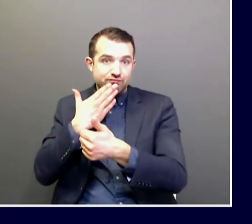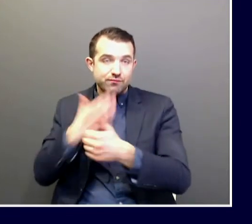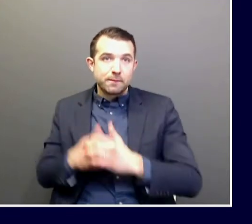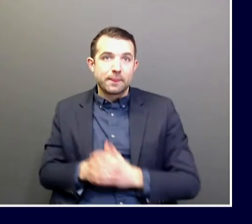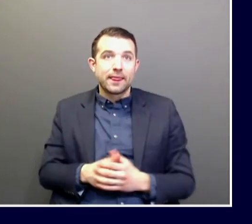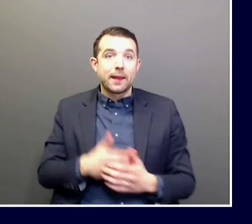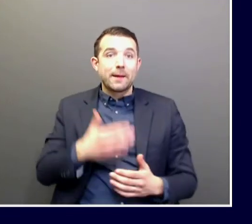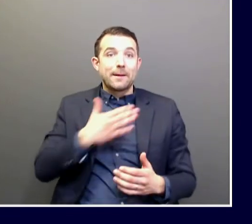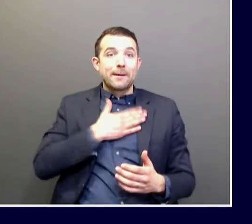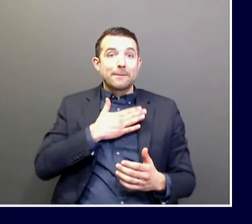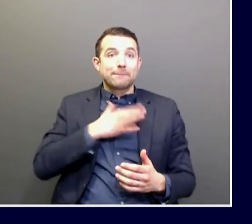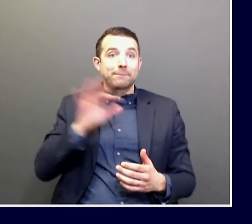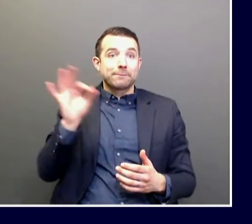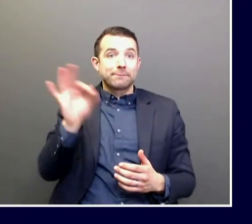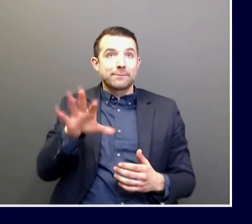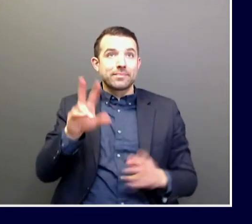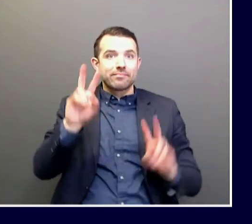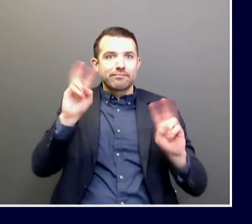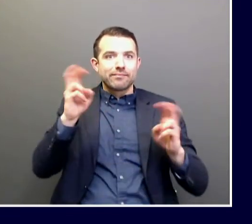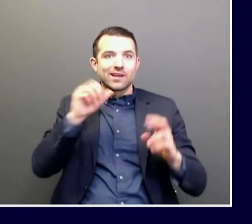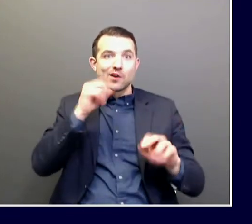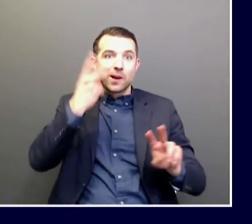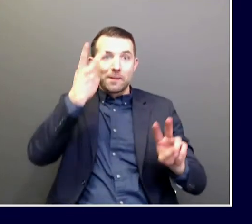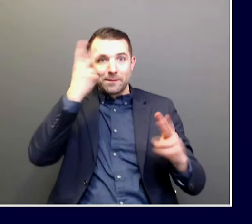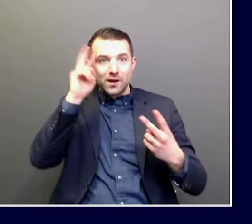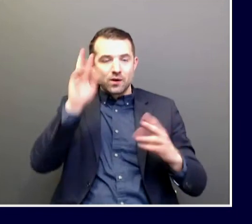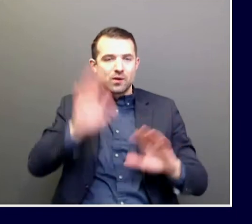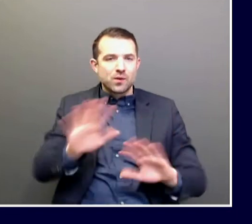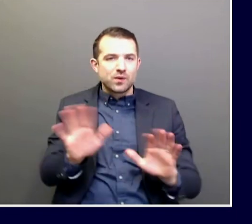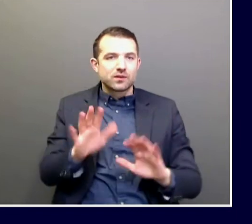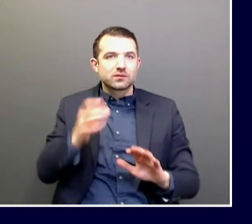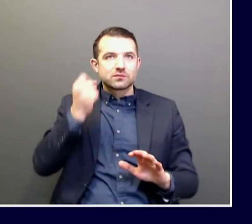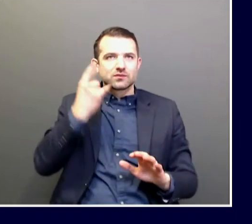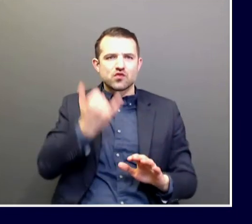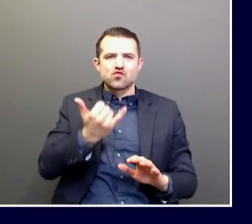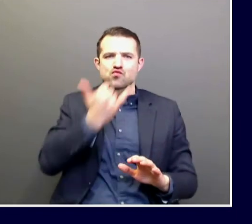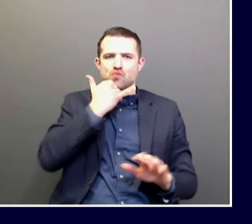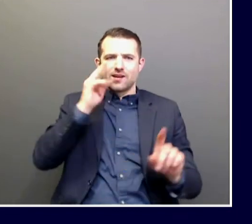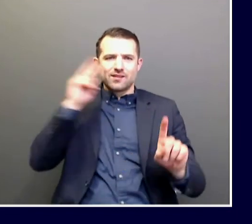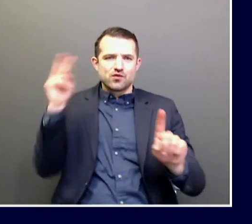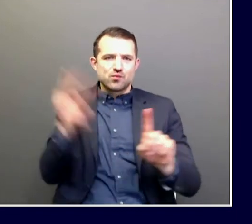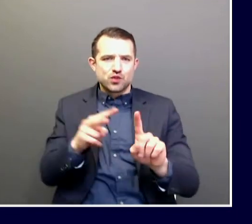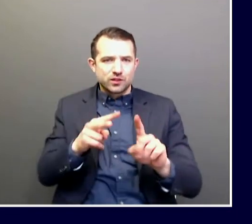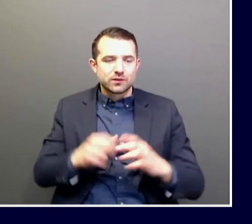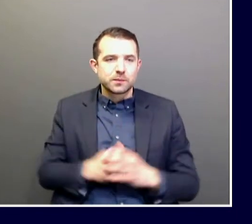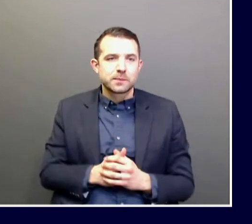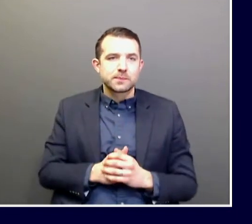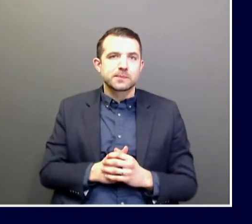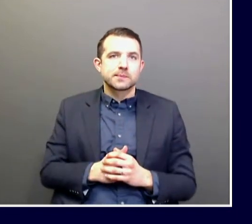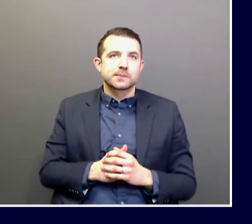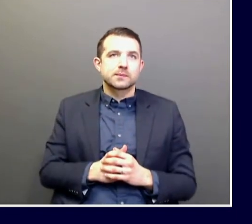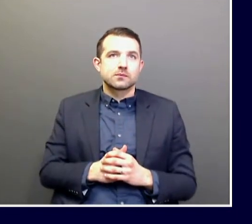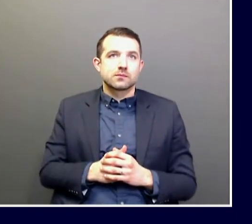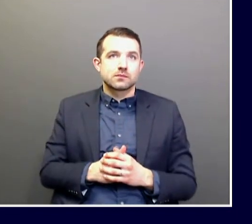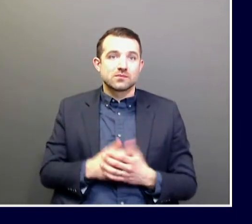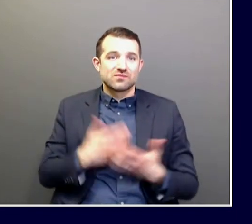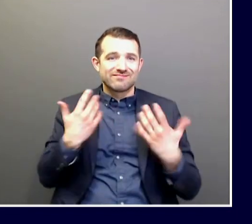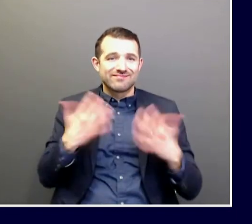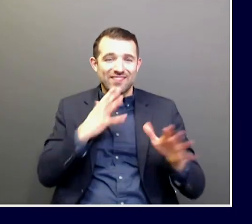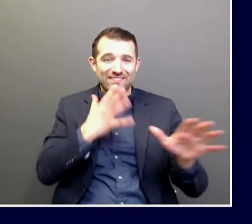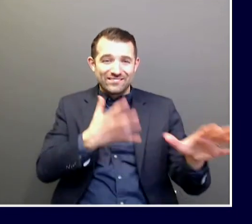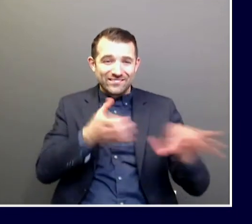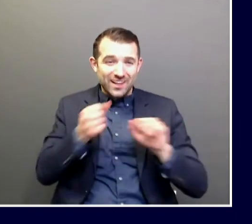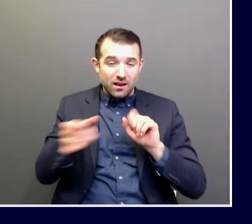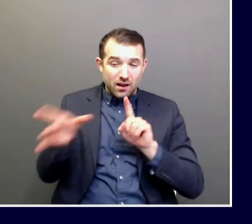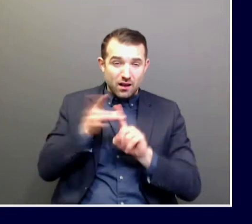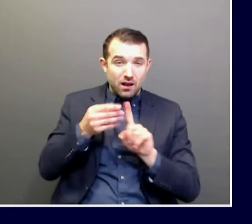but just a misperception because of how quickly moving and how tough this stuff is. What I was going to point to, and it builds on